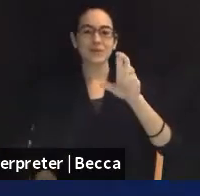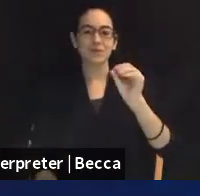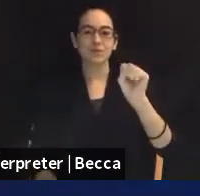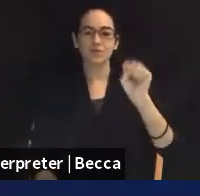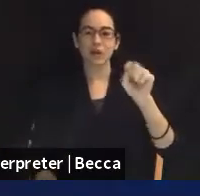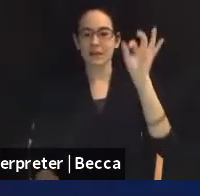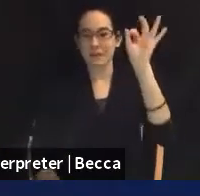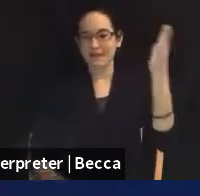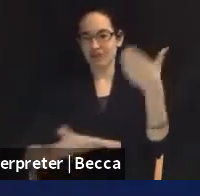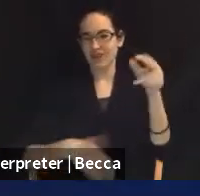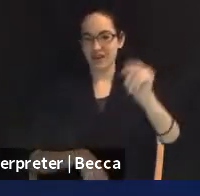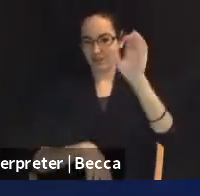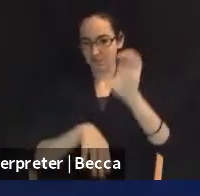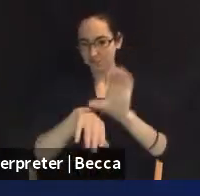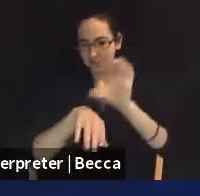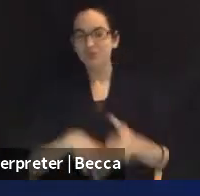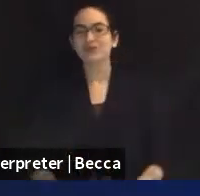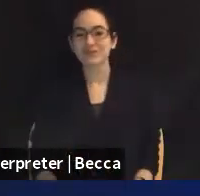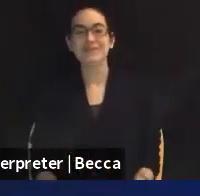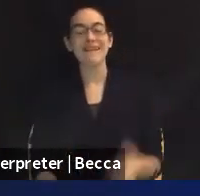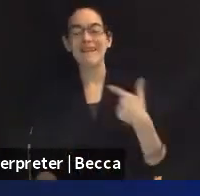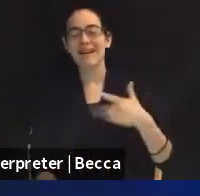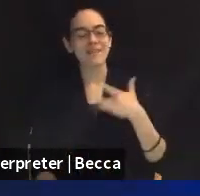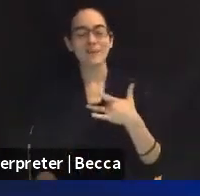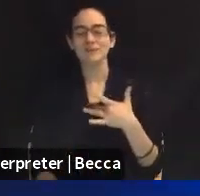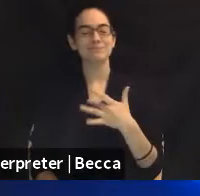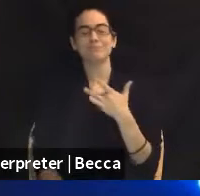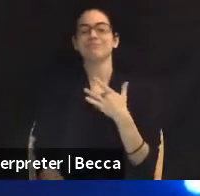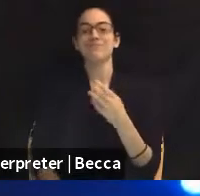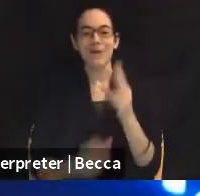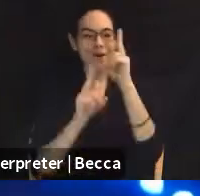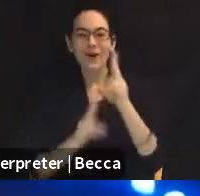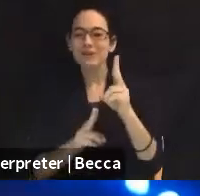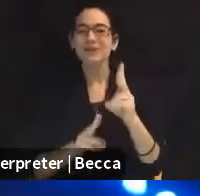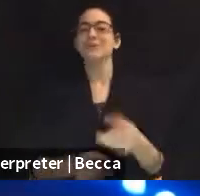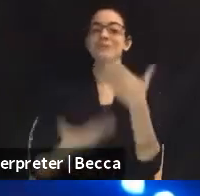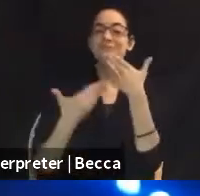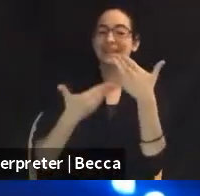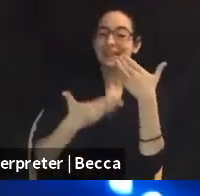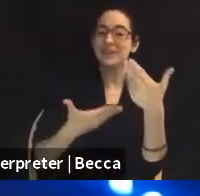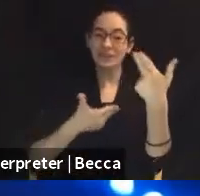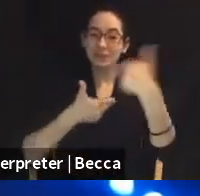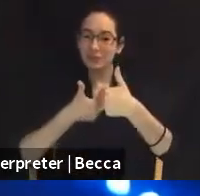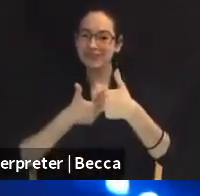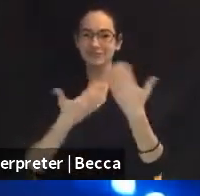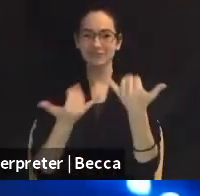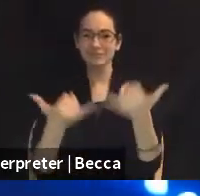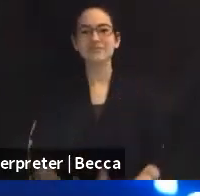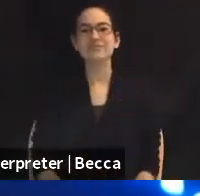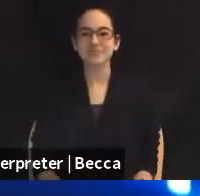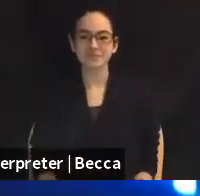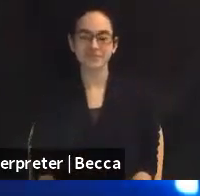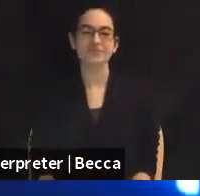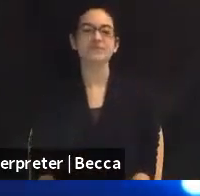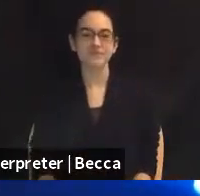at our North Campus. It really is my honor to be among the first to say thank you so much for joining us this morning. And whether you